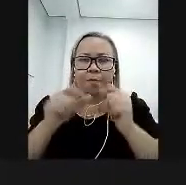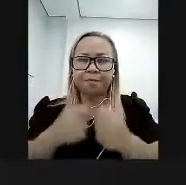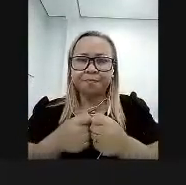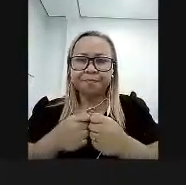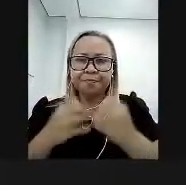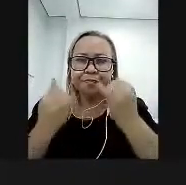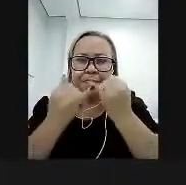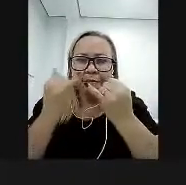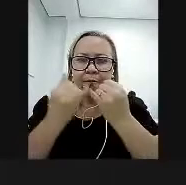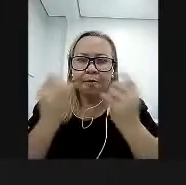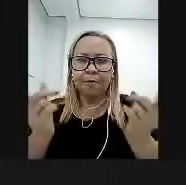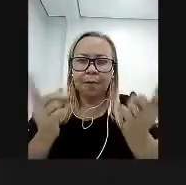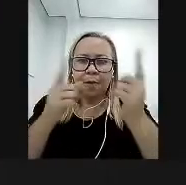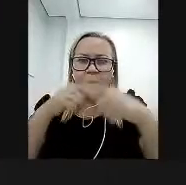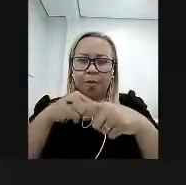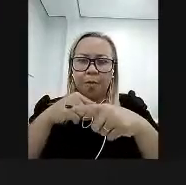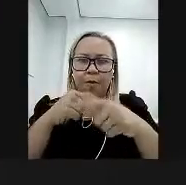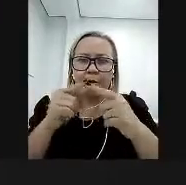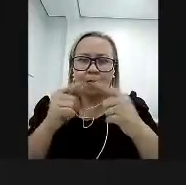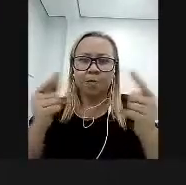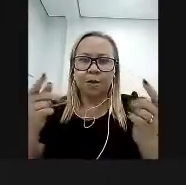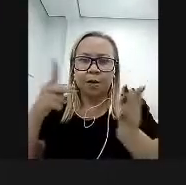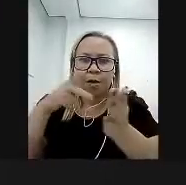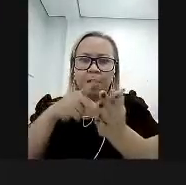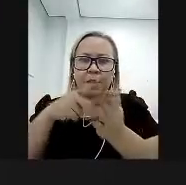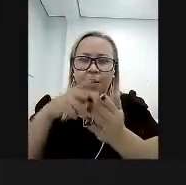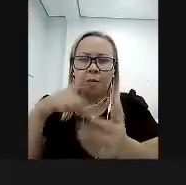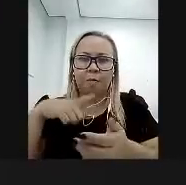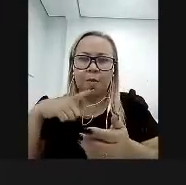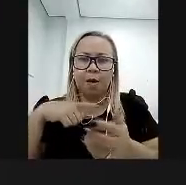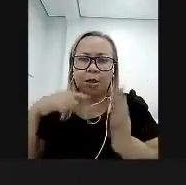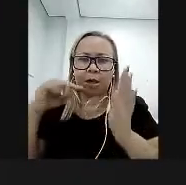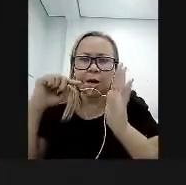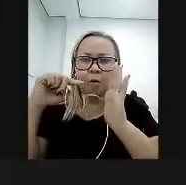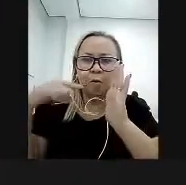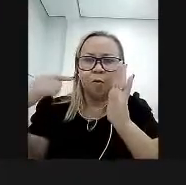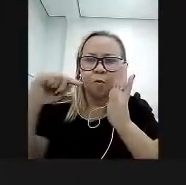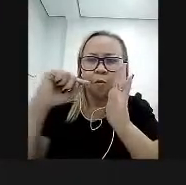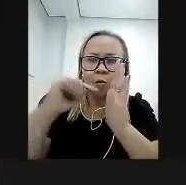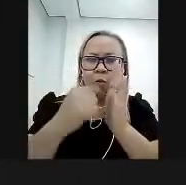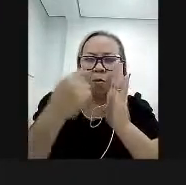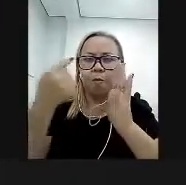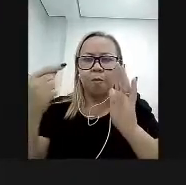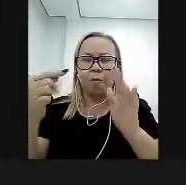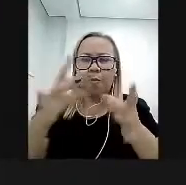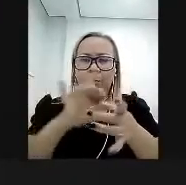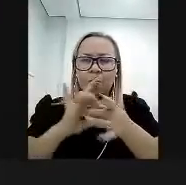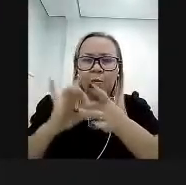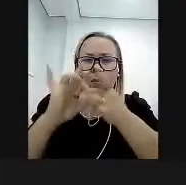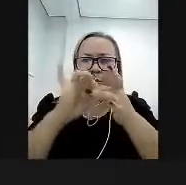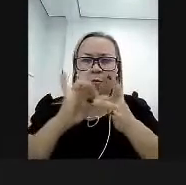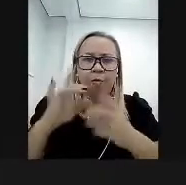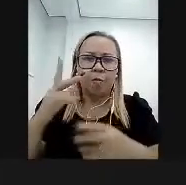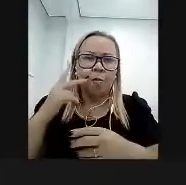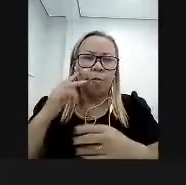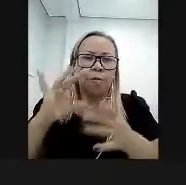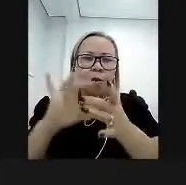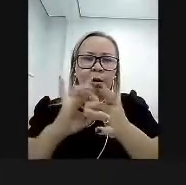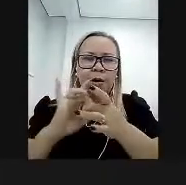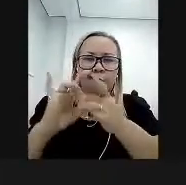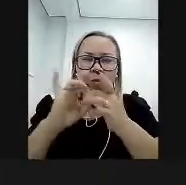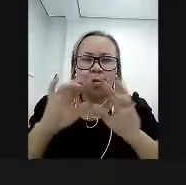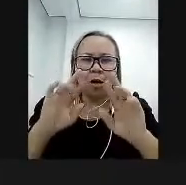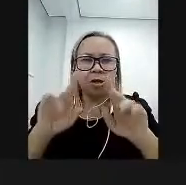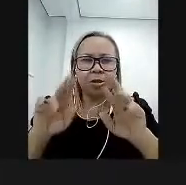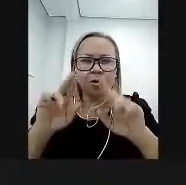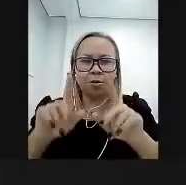can appear to be very opposite, but finally I guess are, yes, very different, but they have